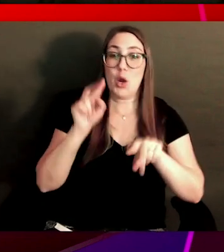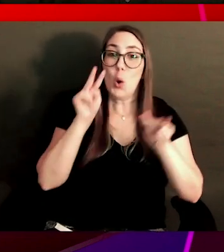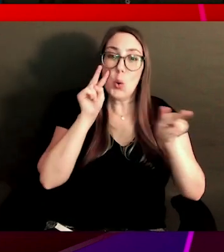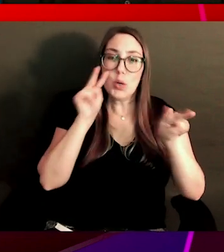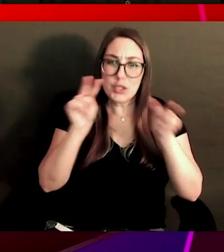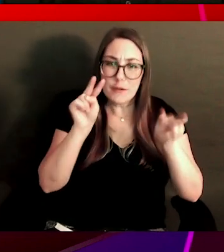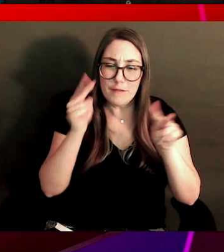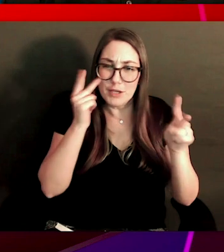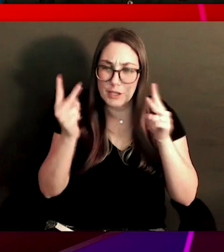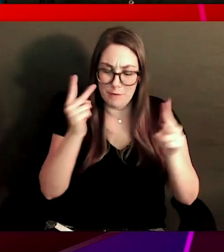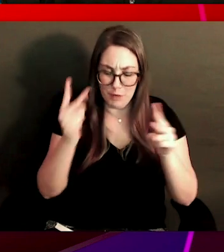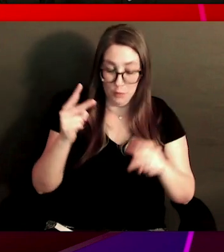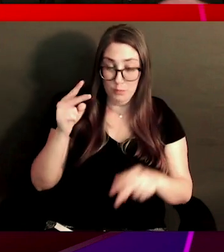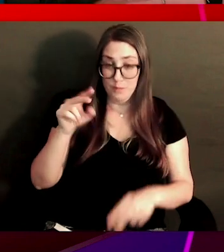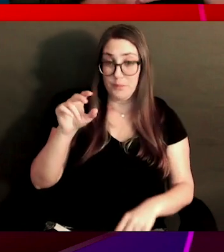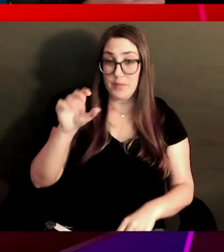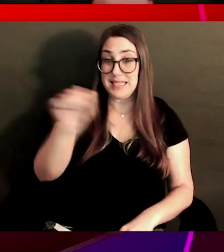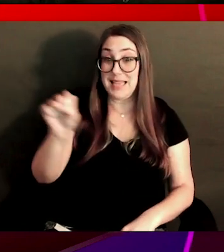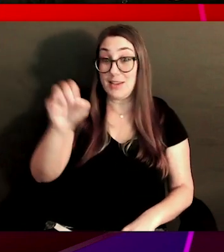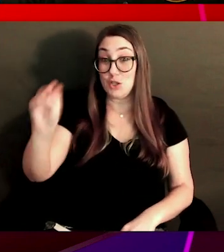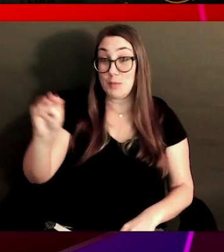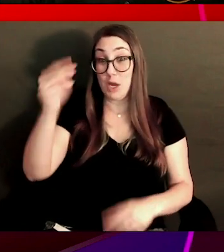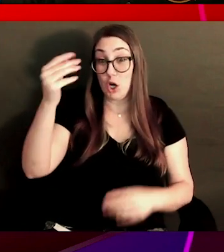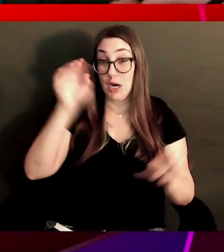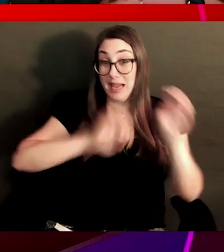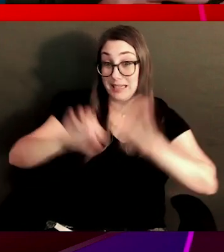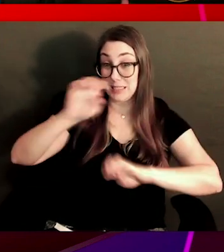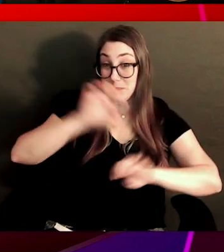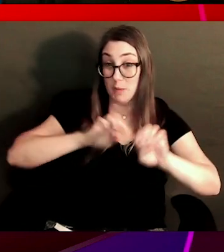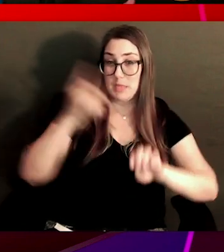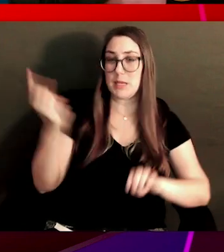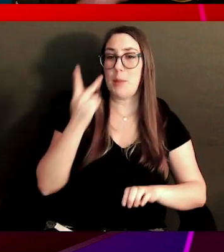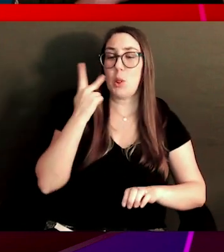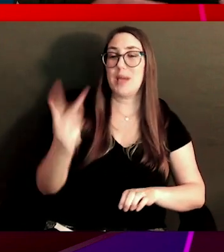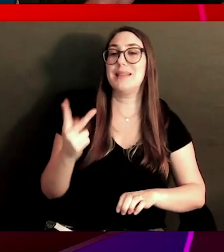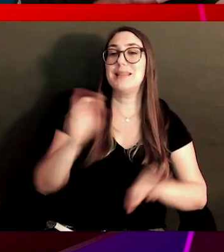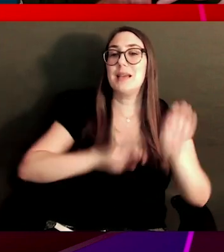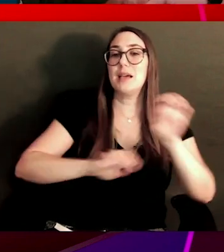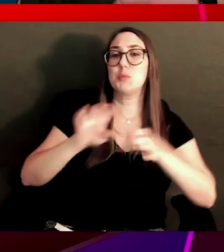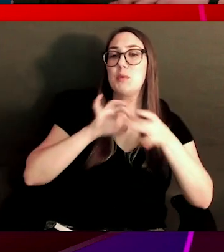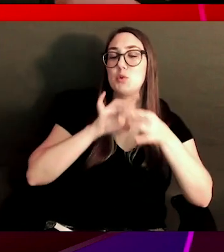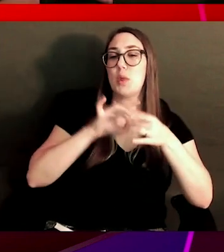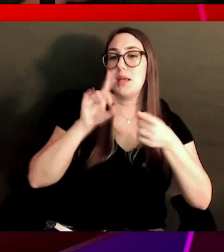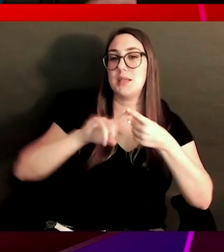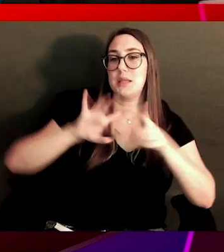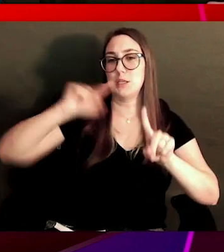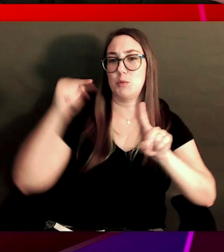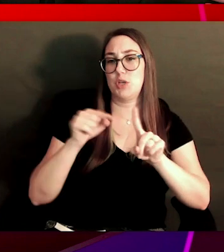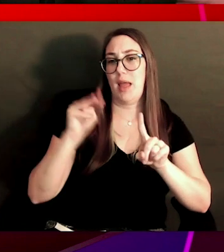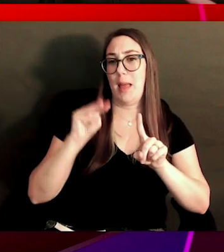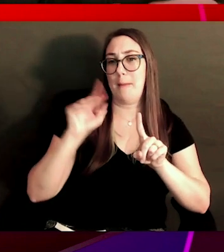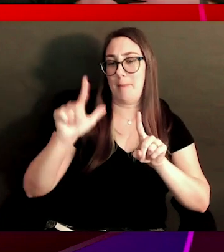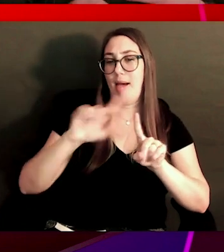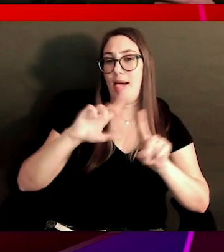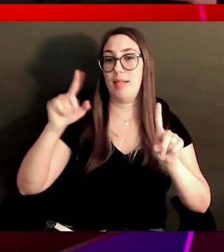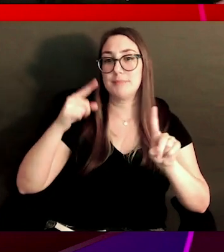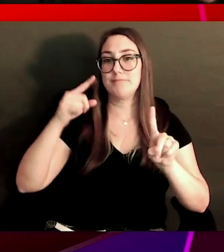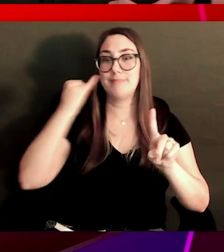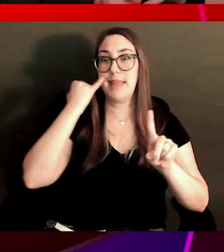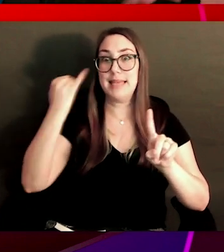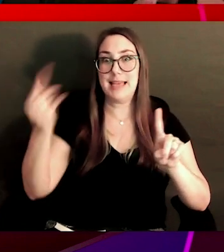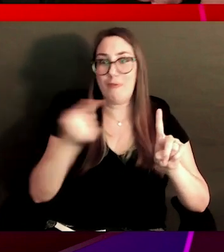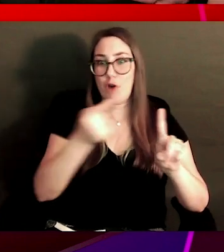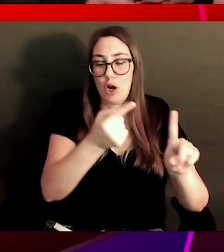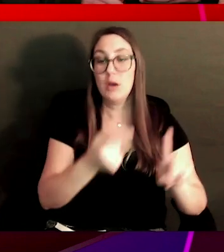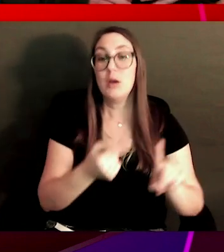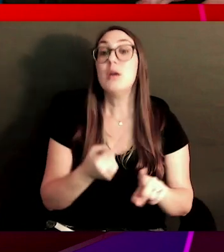experiments from this shared space, I'm only going to see experiments that are related to this particular ML endeavor. It filters it down so that the only,